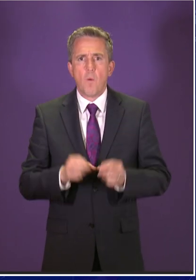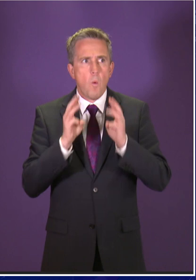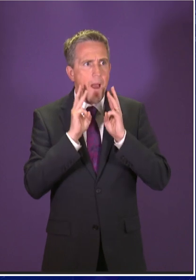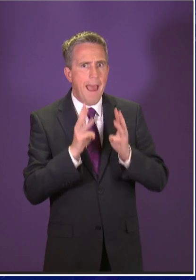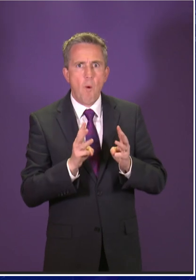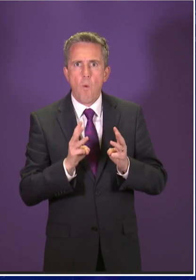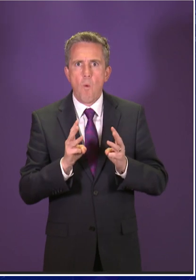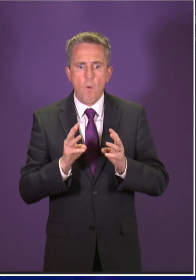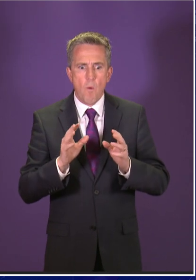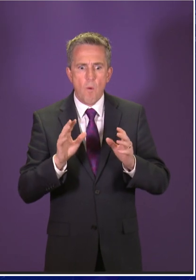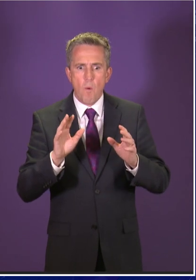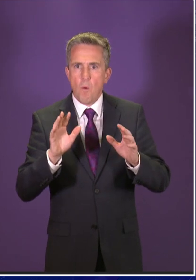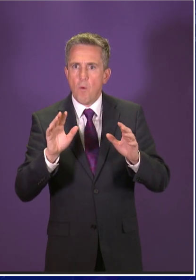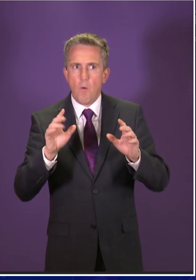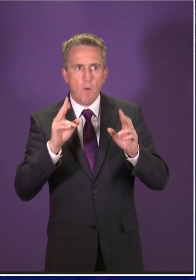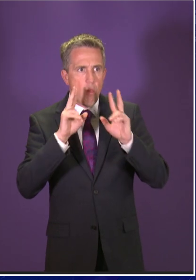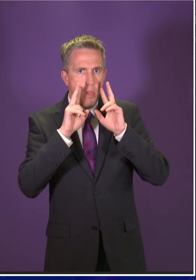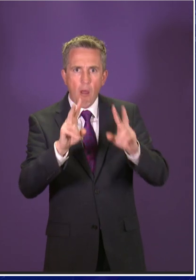Wow, look!